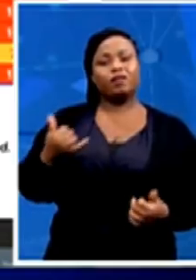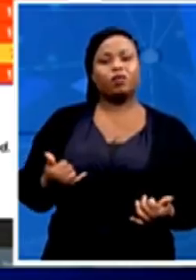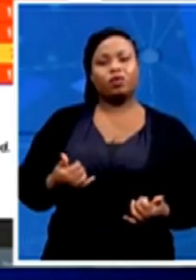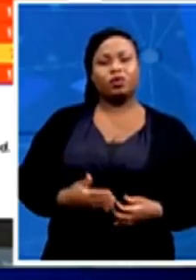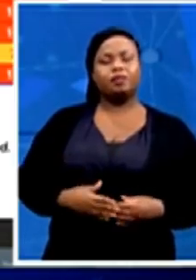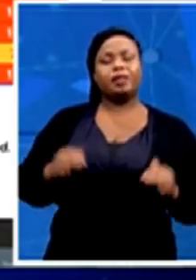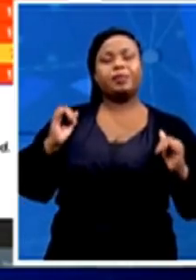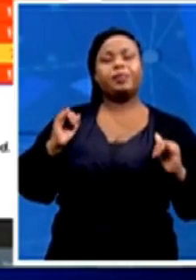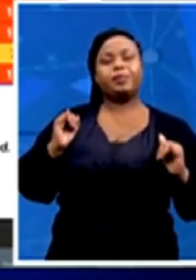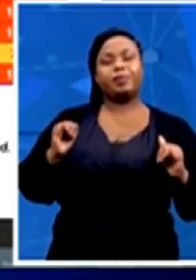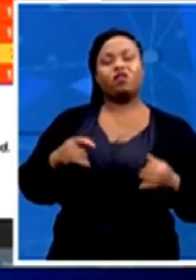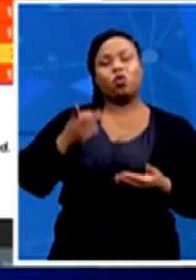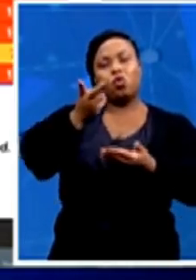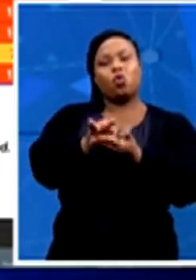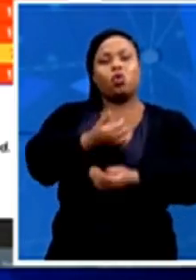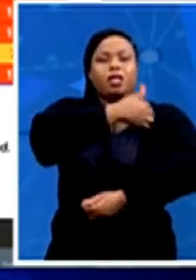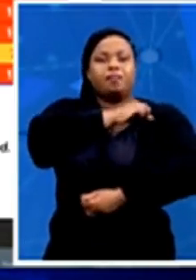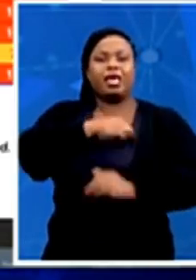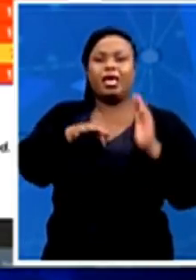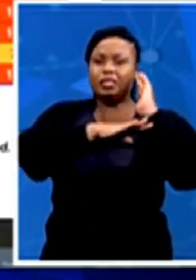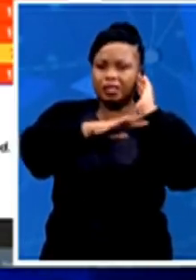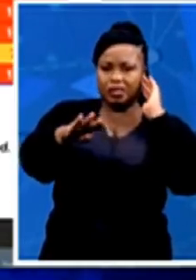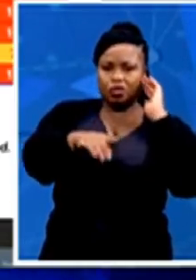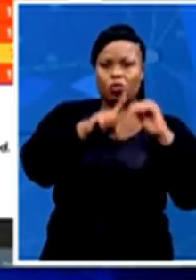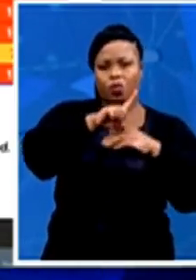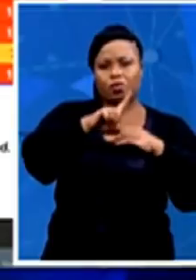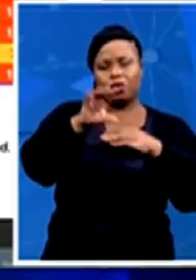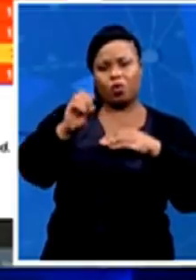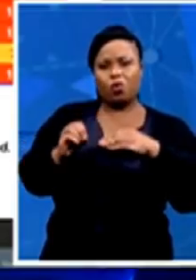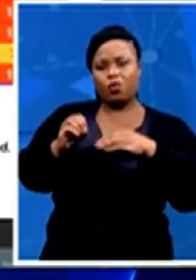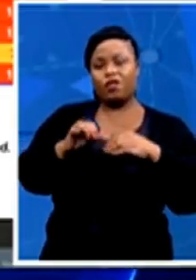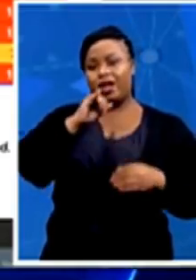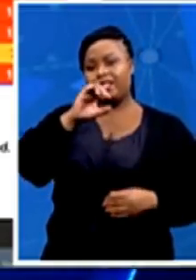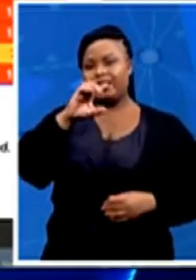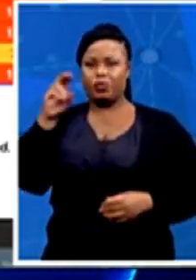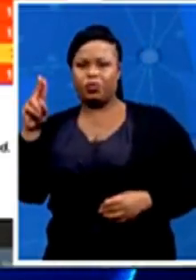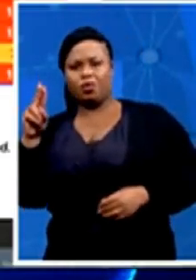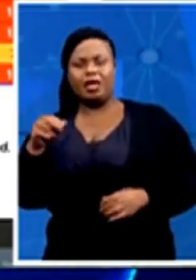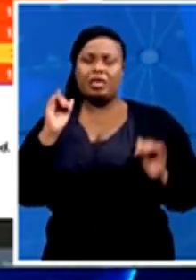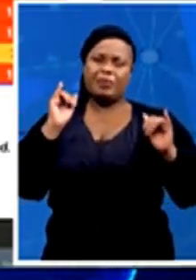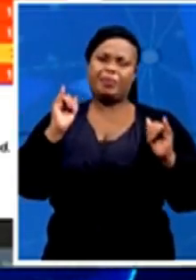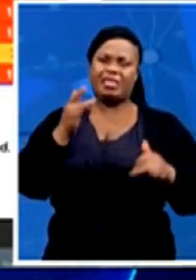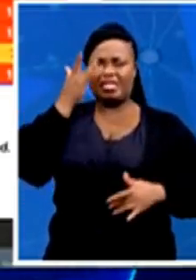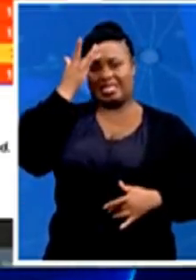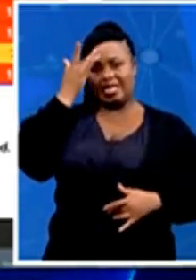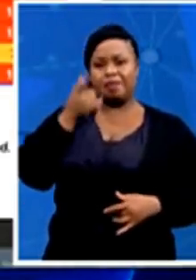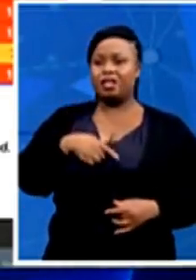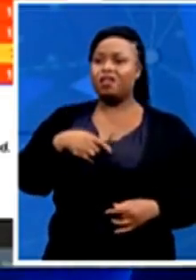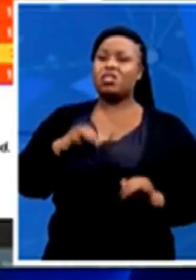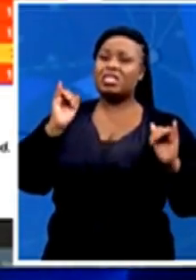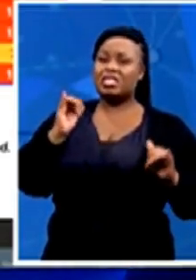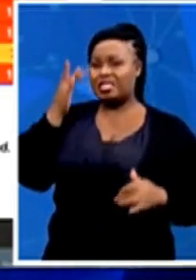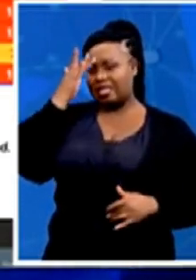at 110% critical care beds. So there is no capacity for anybody that's critically ill. I'll come back to this point, because